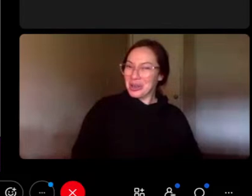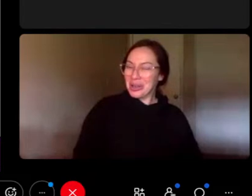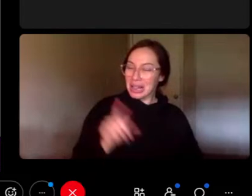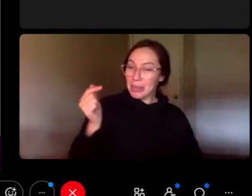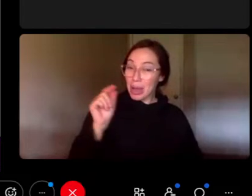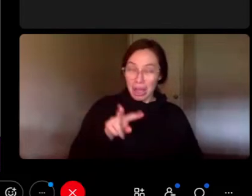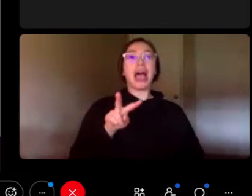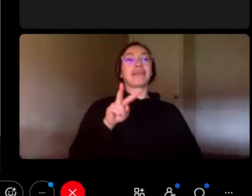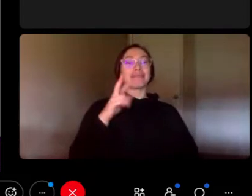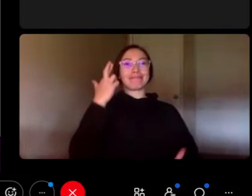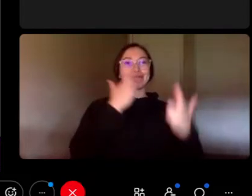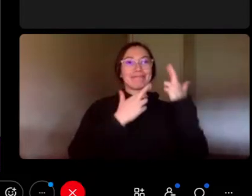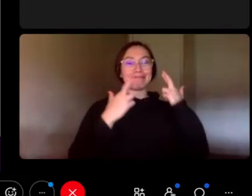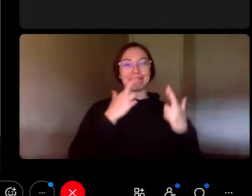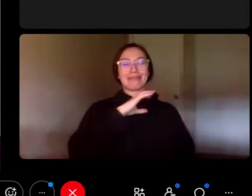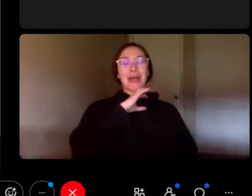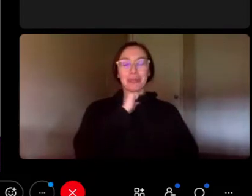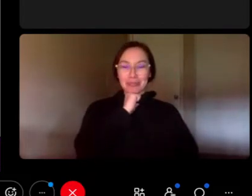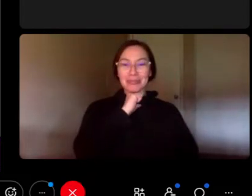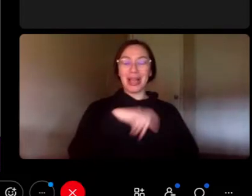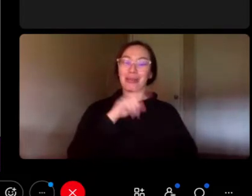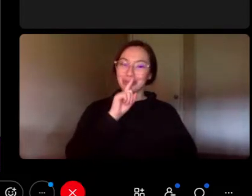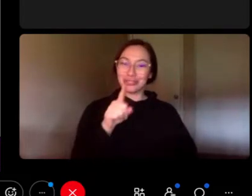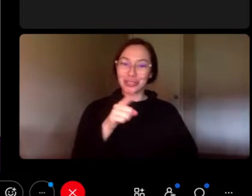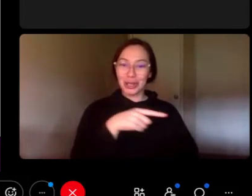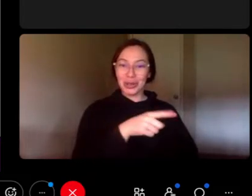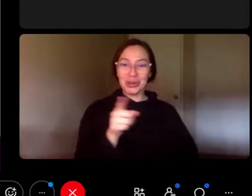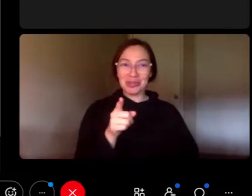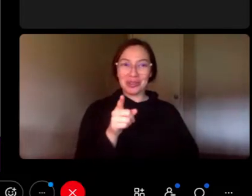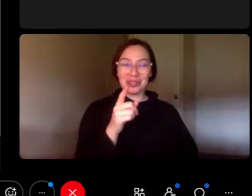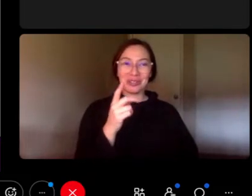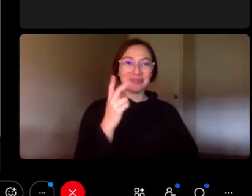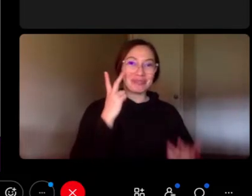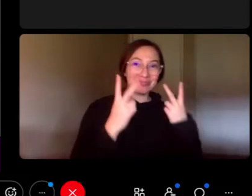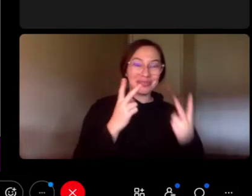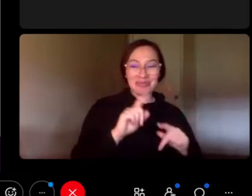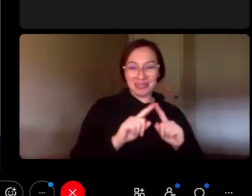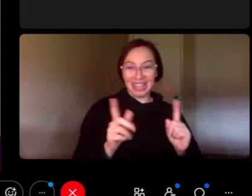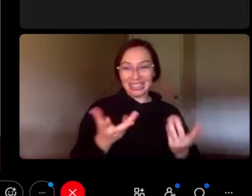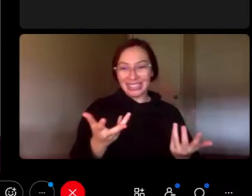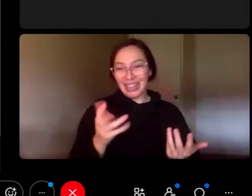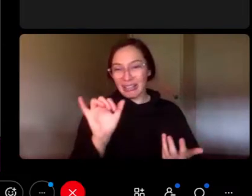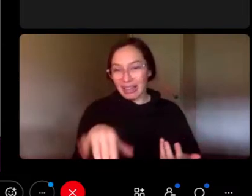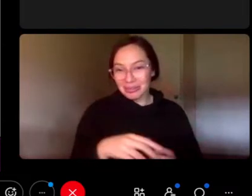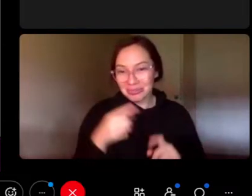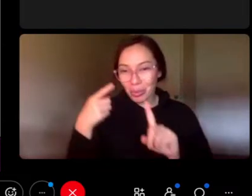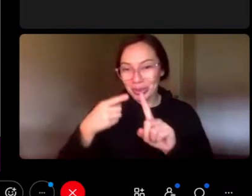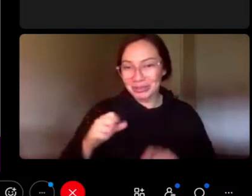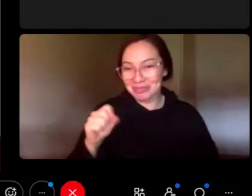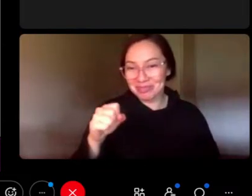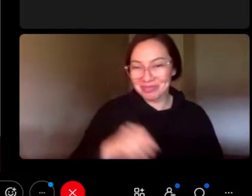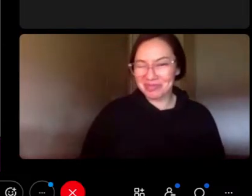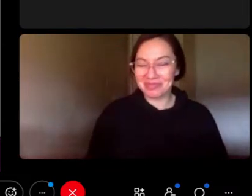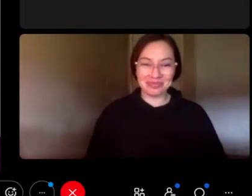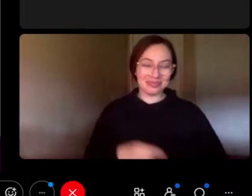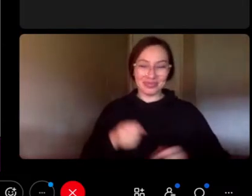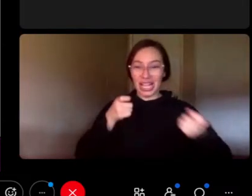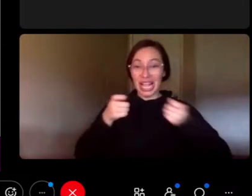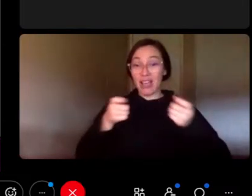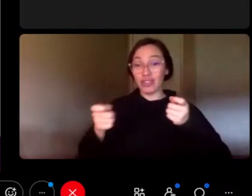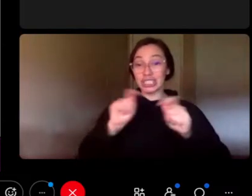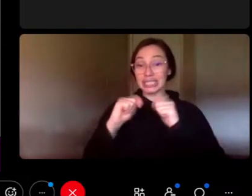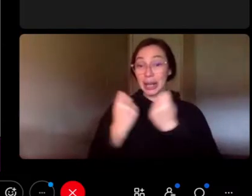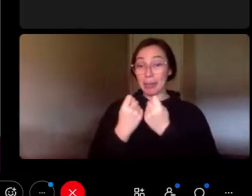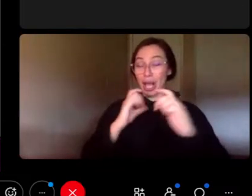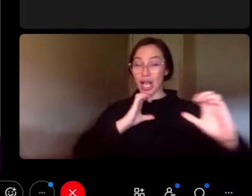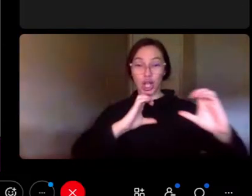rude awakening. I know you guys get those huge stipends, yeah. But aside from that, right? Definitely. Yeah. Governance team